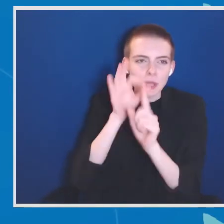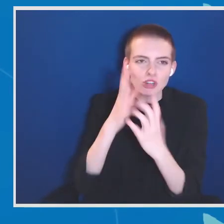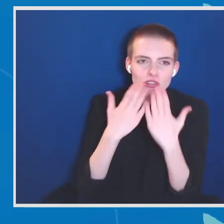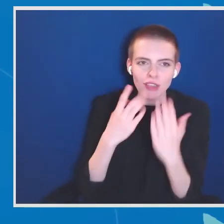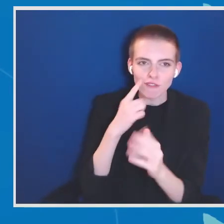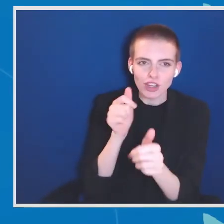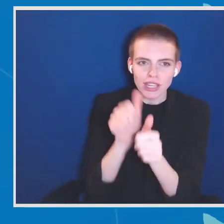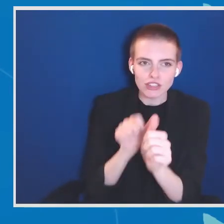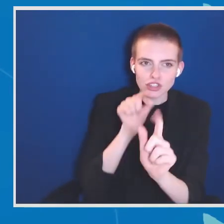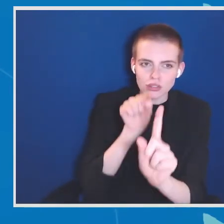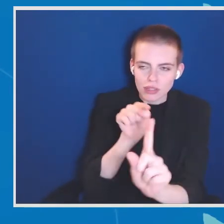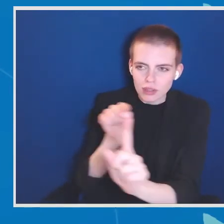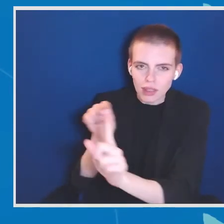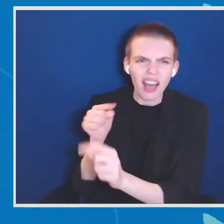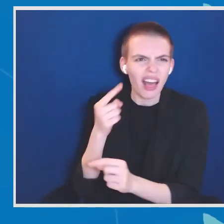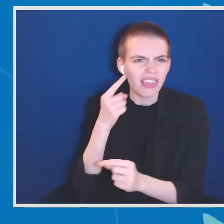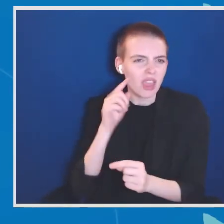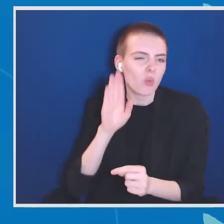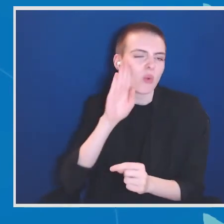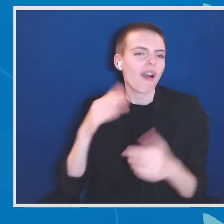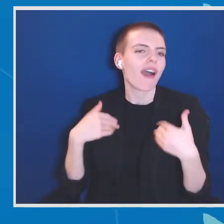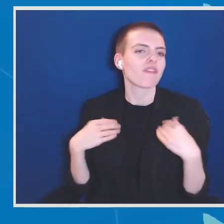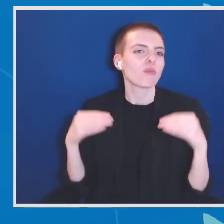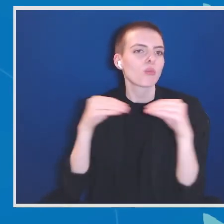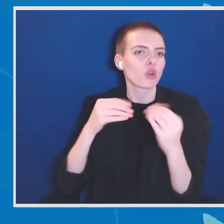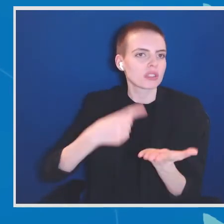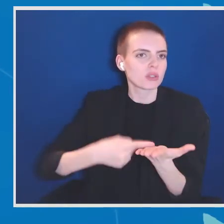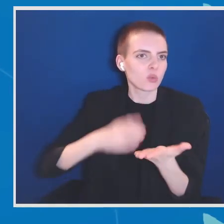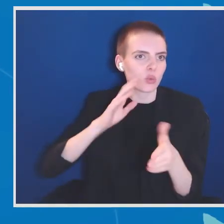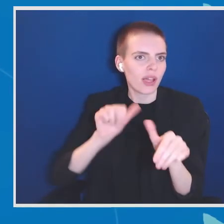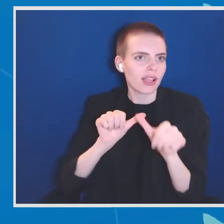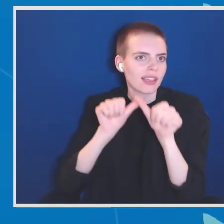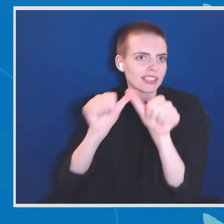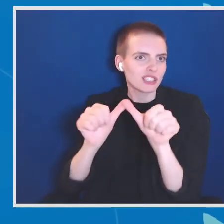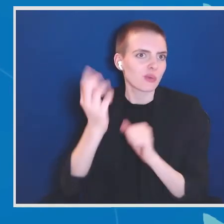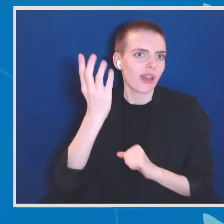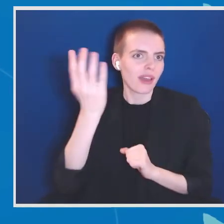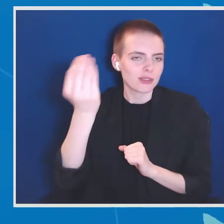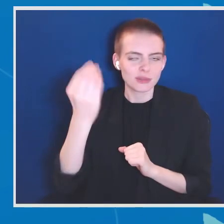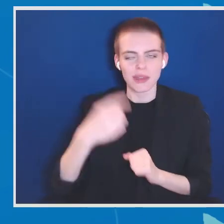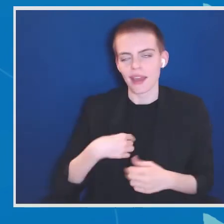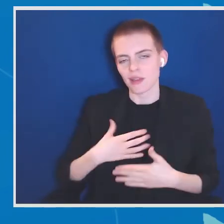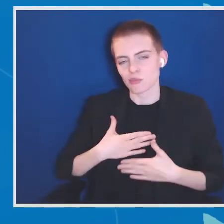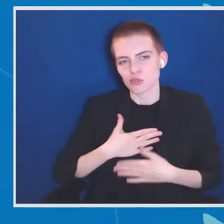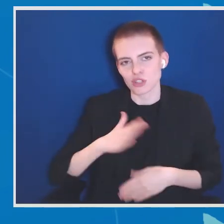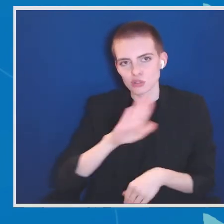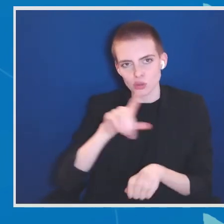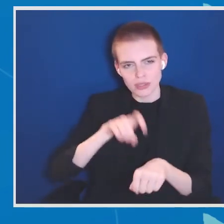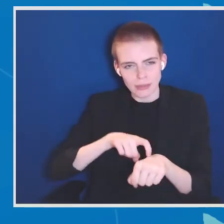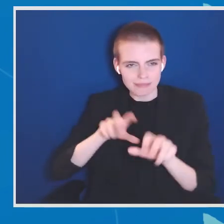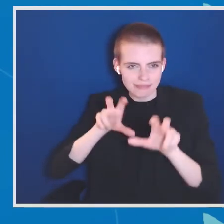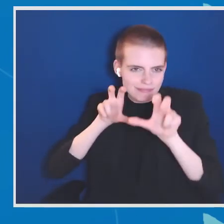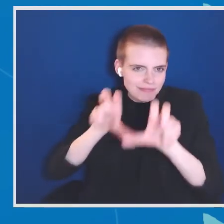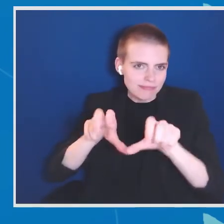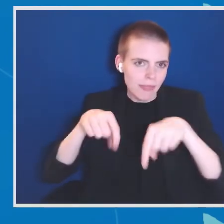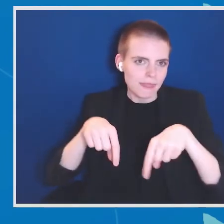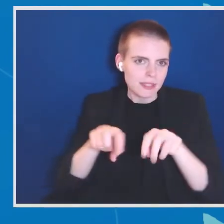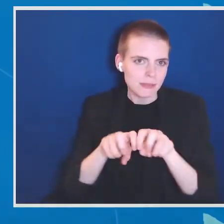there's more discussions that will continue outside, but appreciate the time that you've all put into this. Thank you, Carlo.